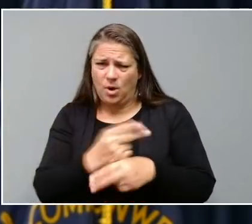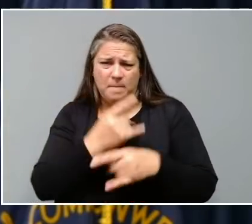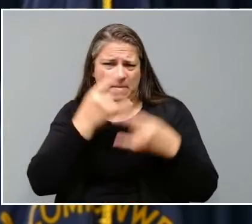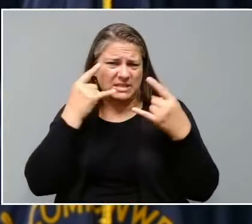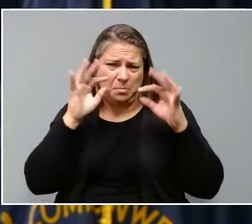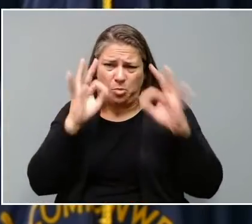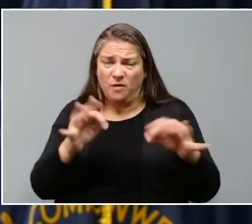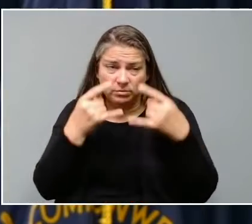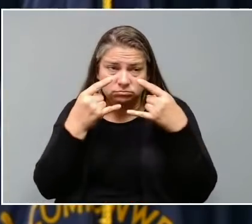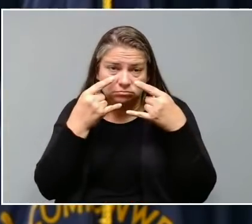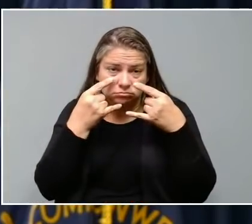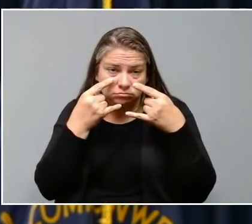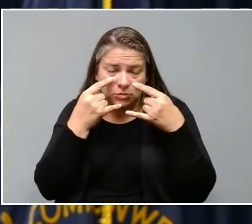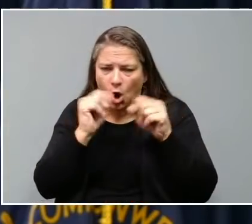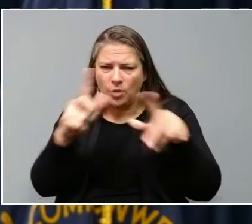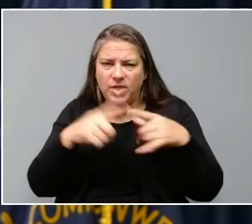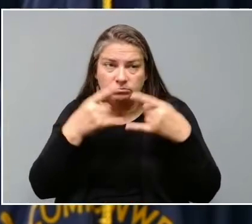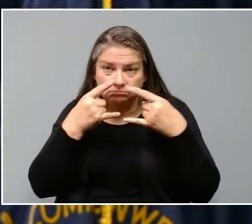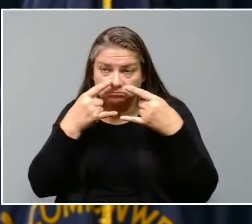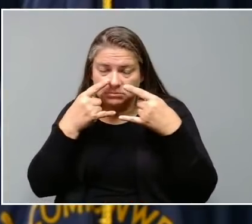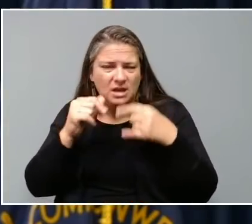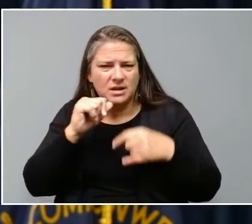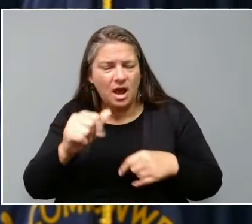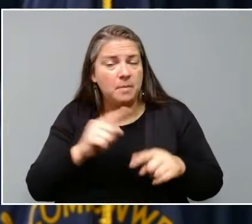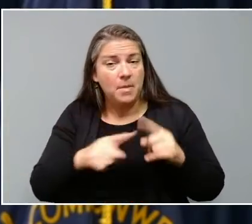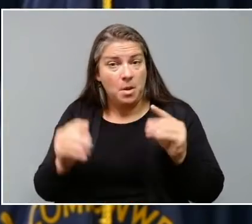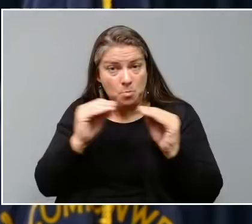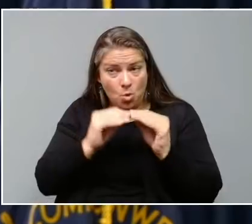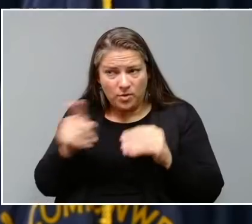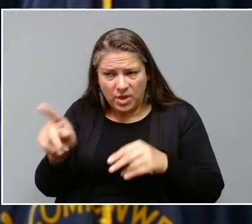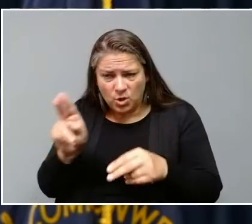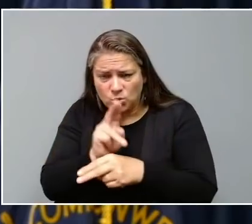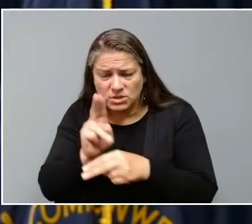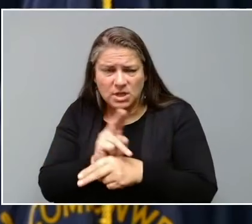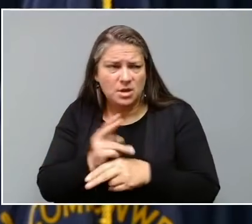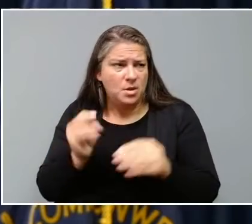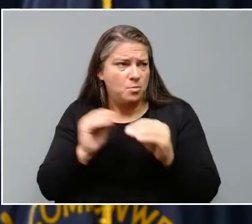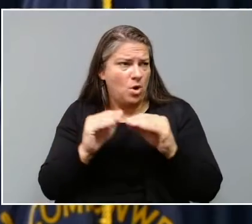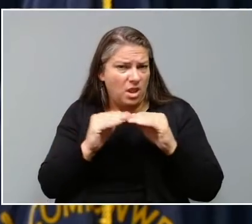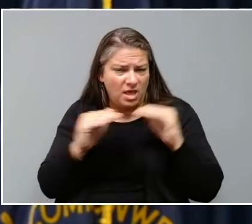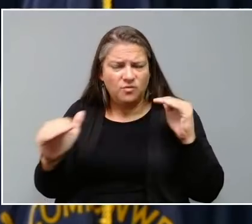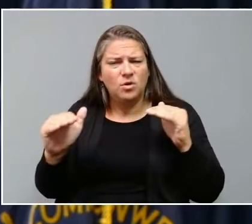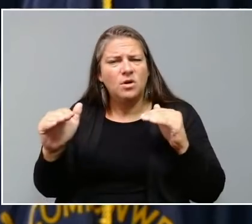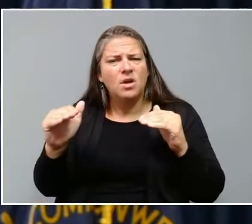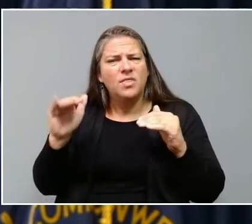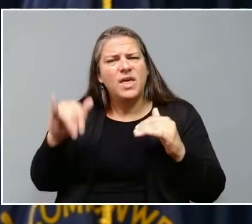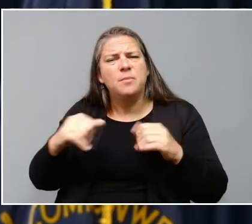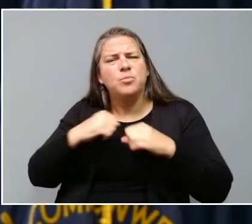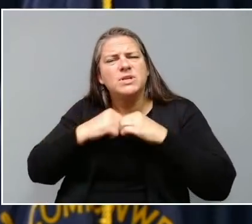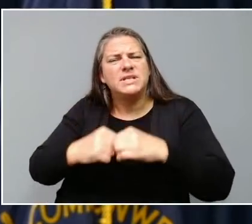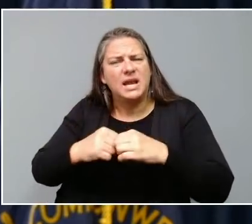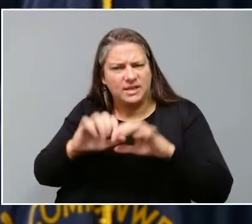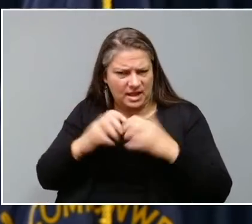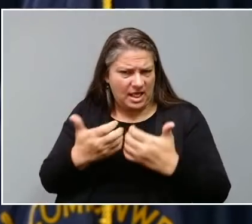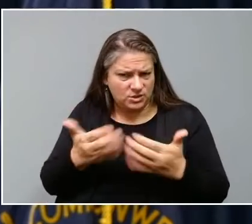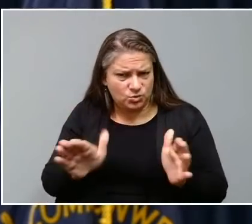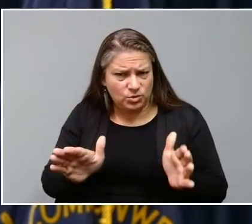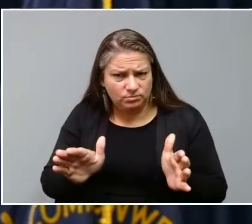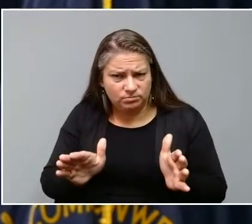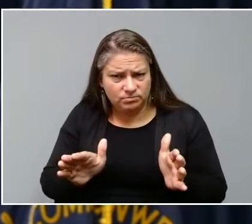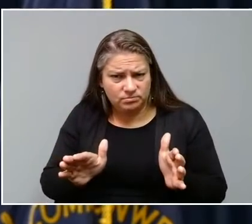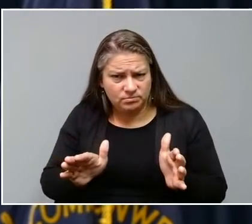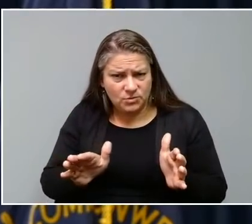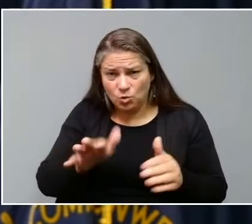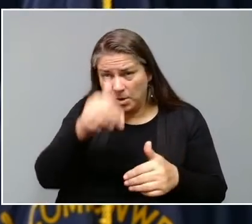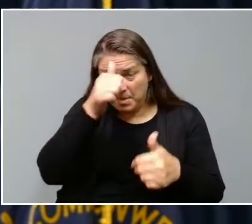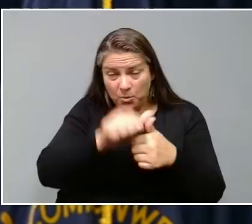time. But the more that they can and the level that they can provides protection to that person in the classroom. Remember that child